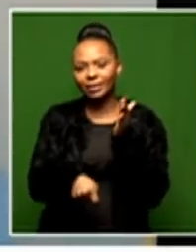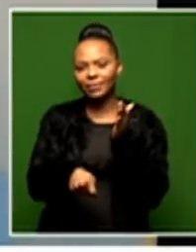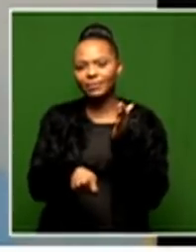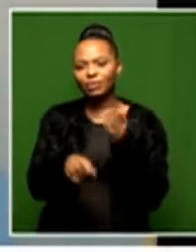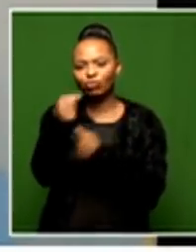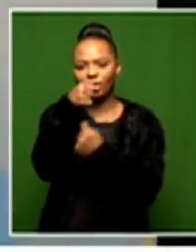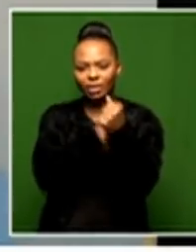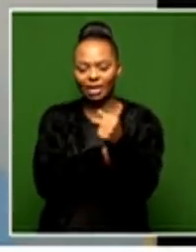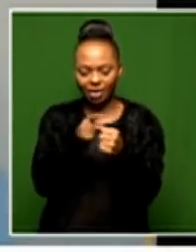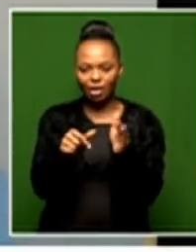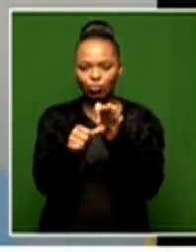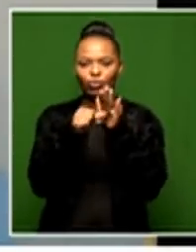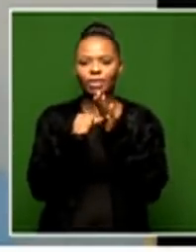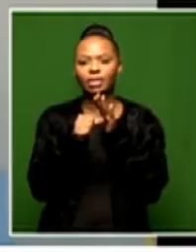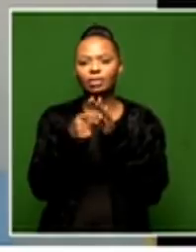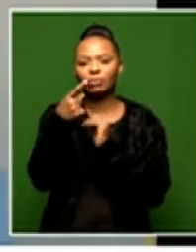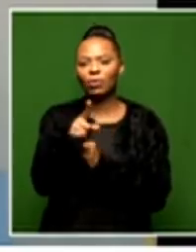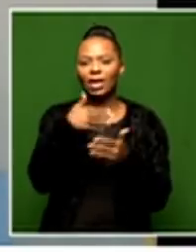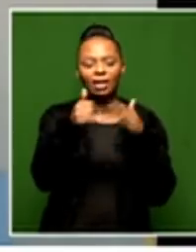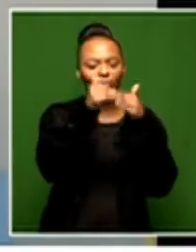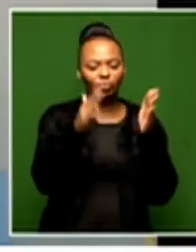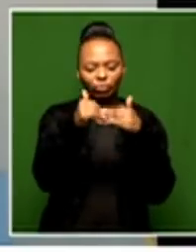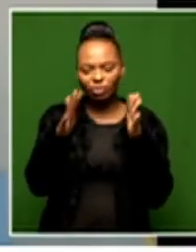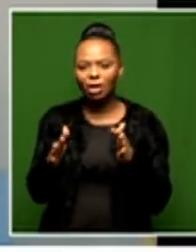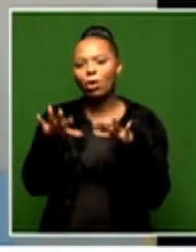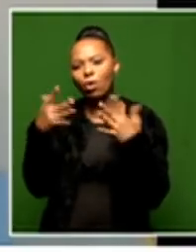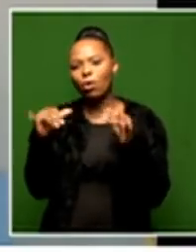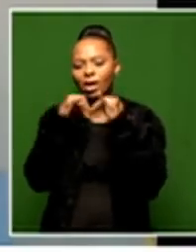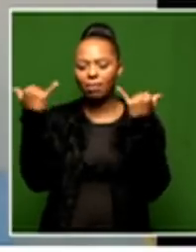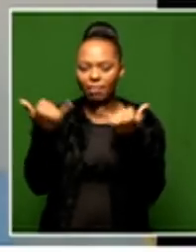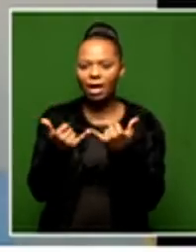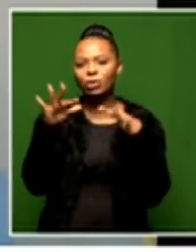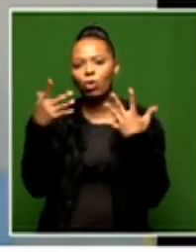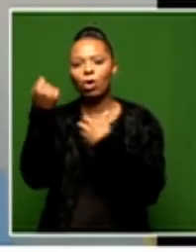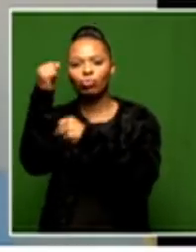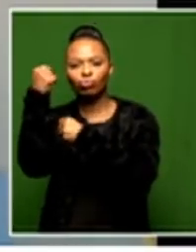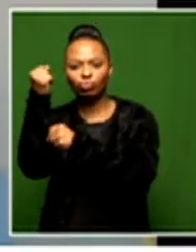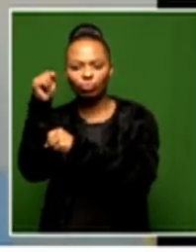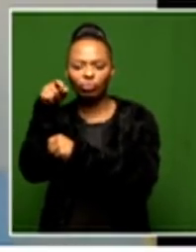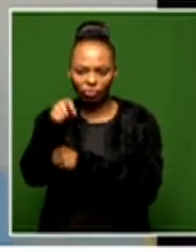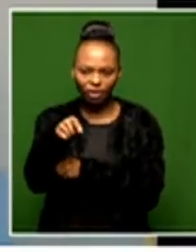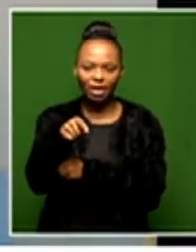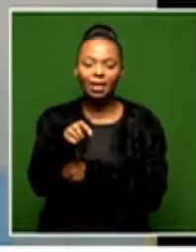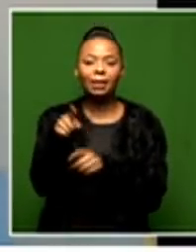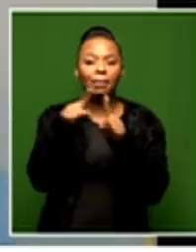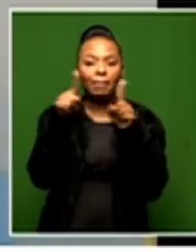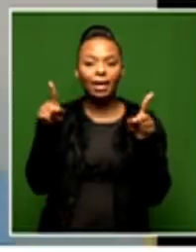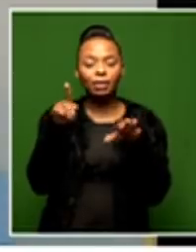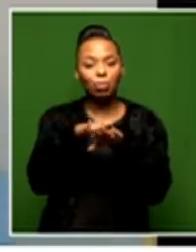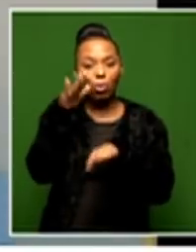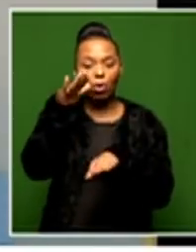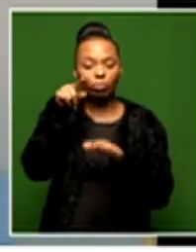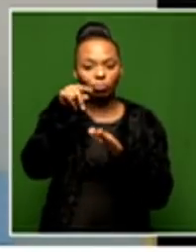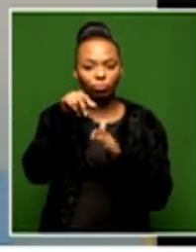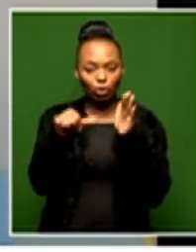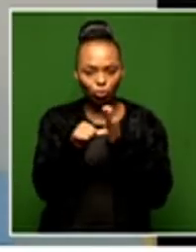to people, every residence, every company, industry. But I think reading between the lines is even more important. I